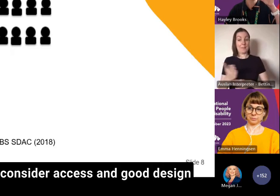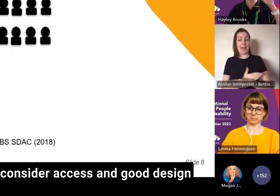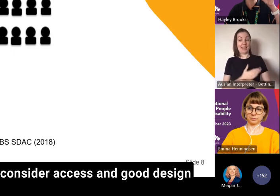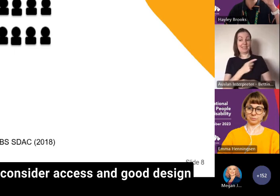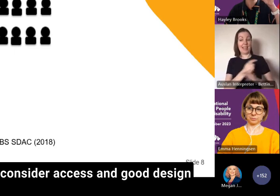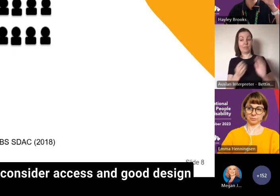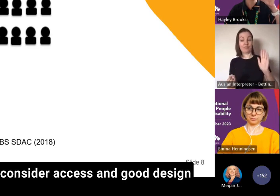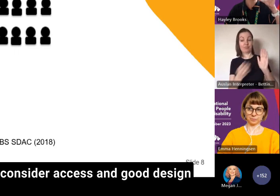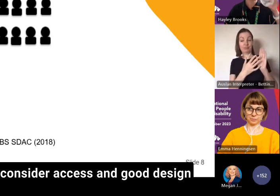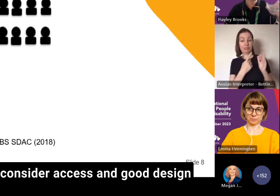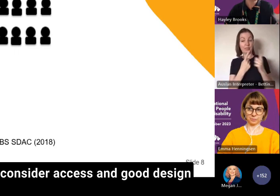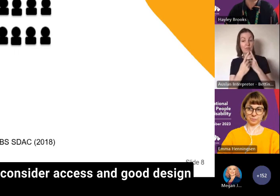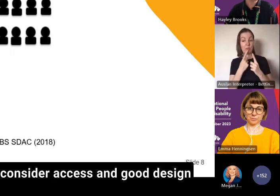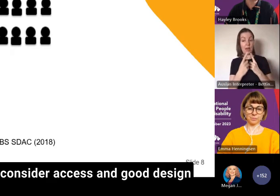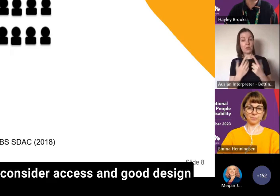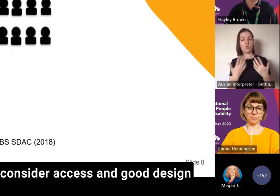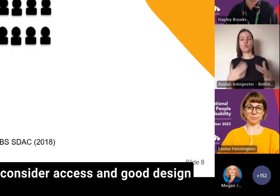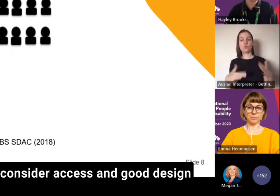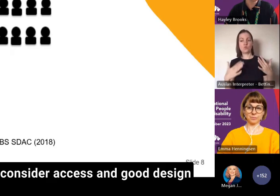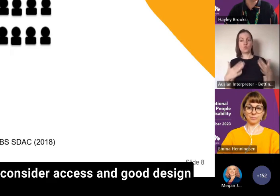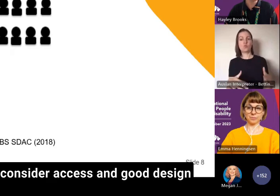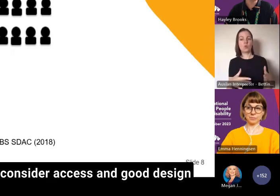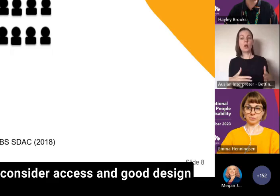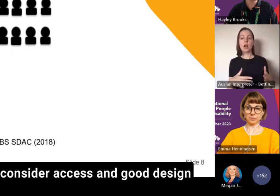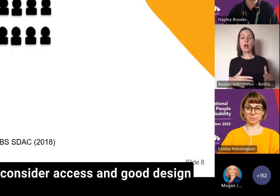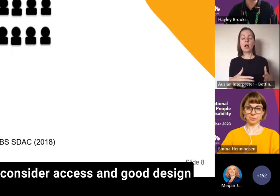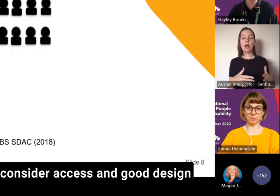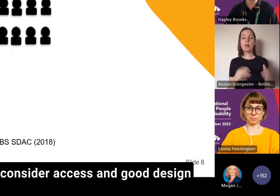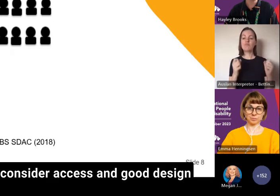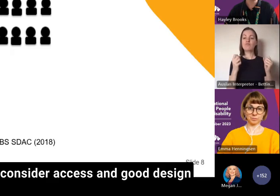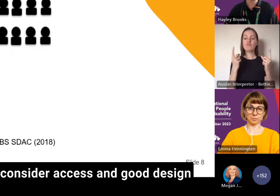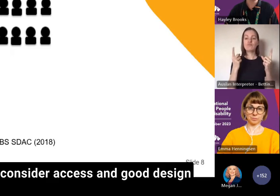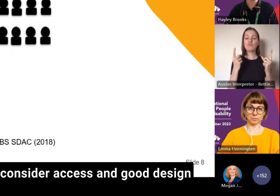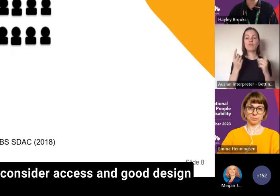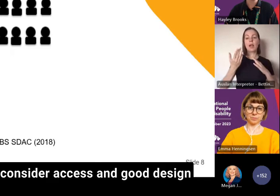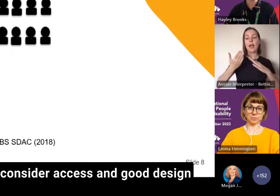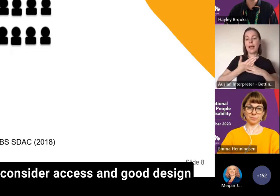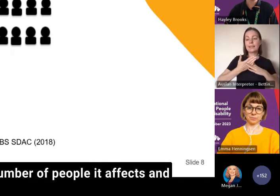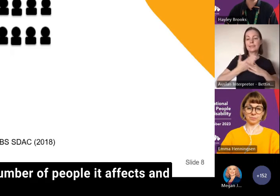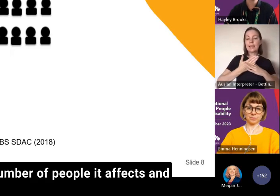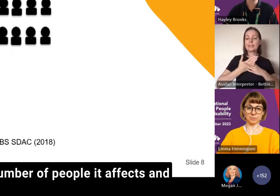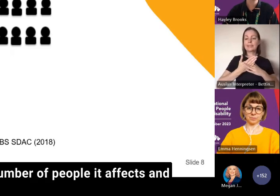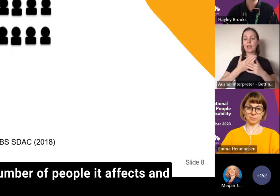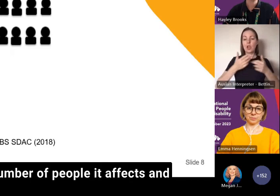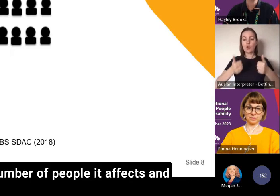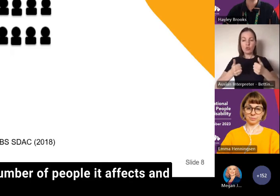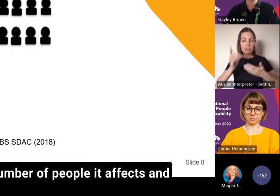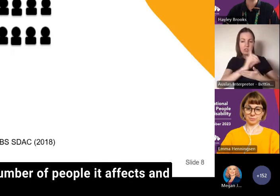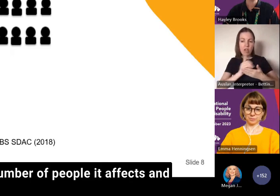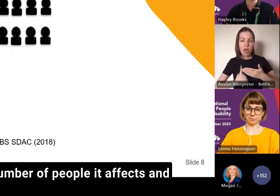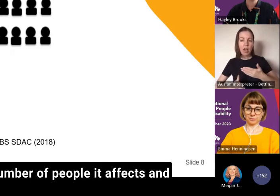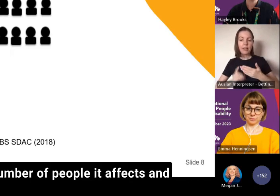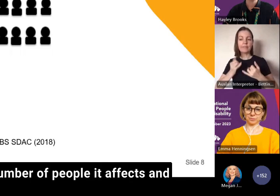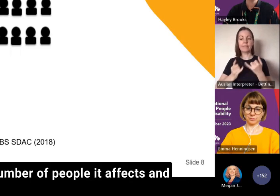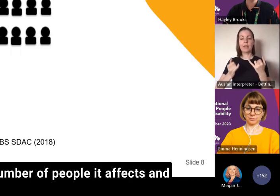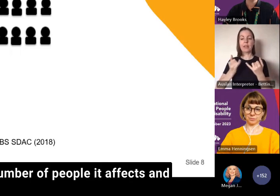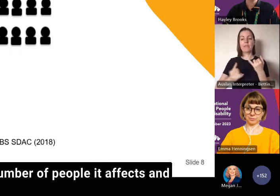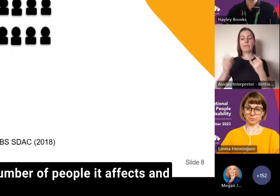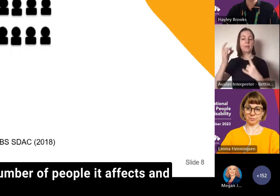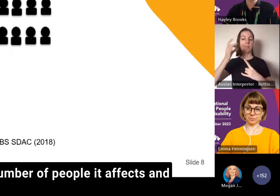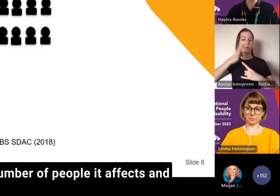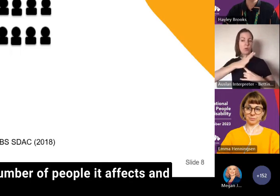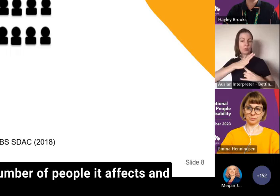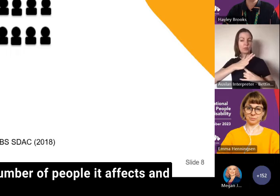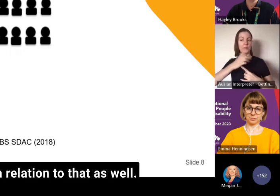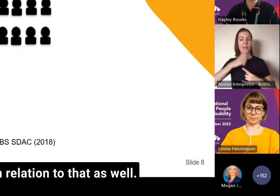shows how important to consider access and good design is, considering the number of people